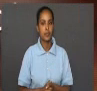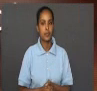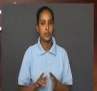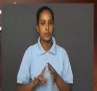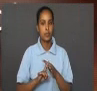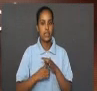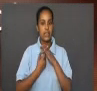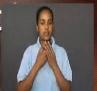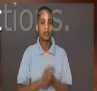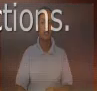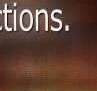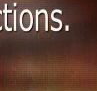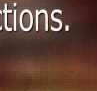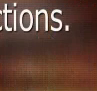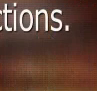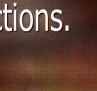Begin.